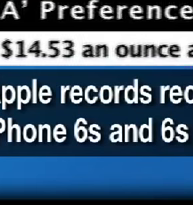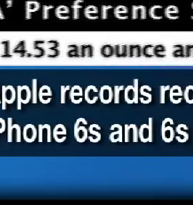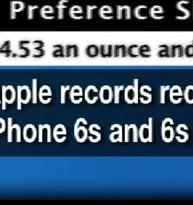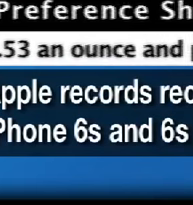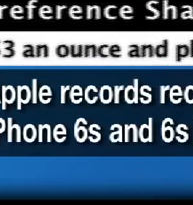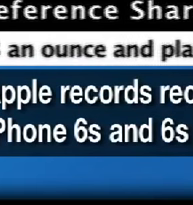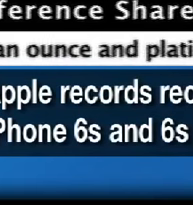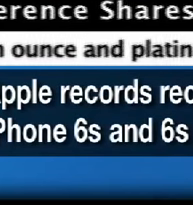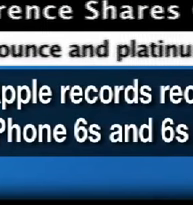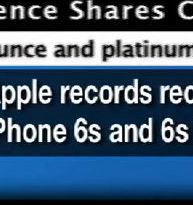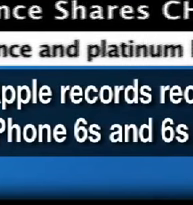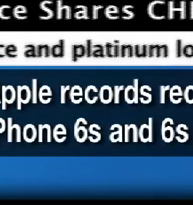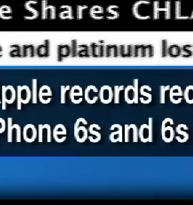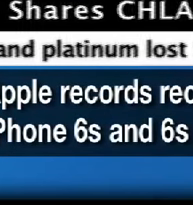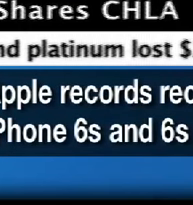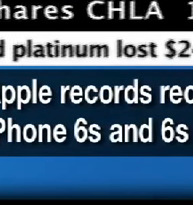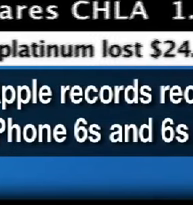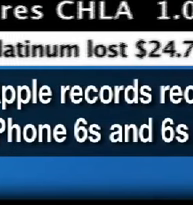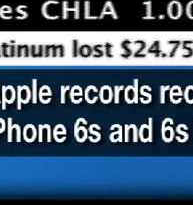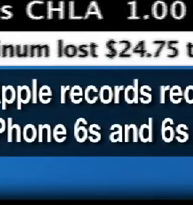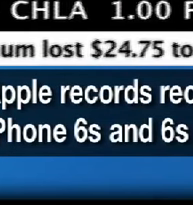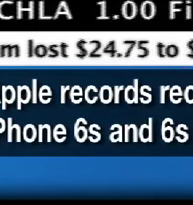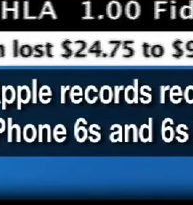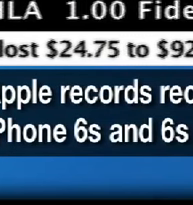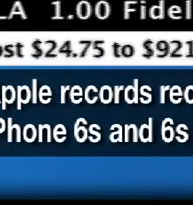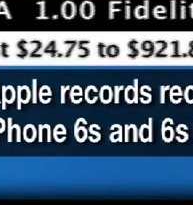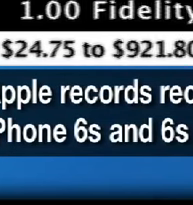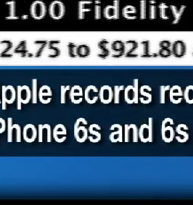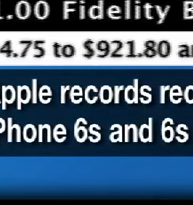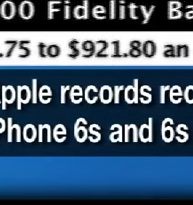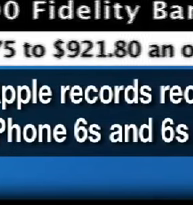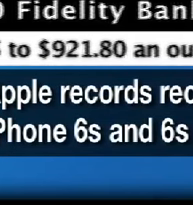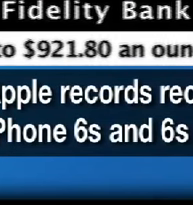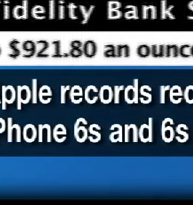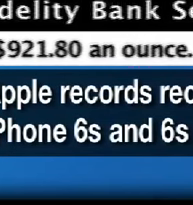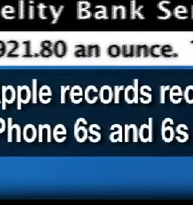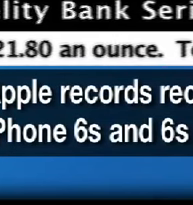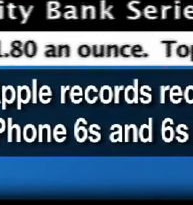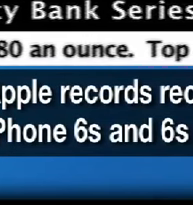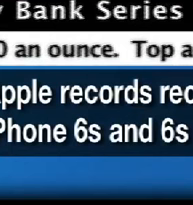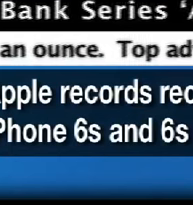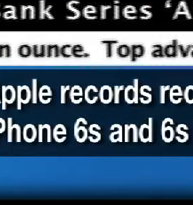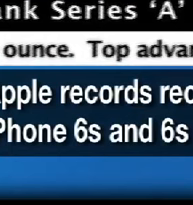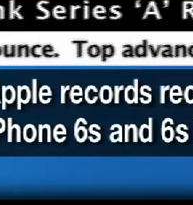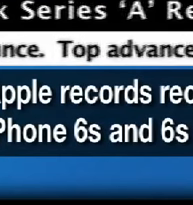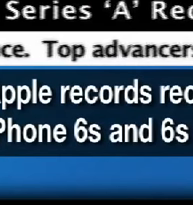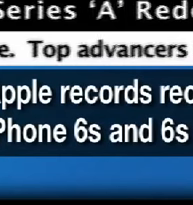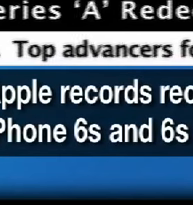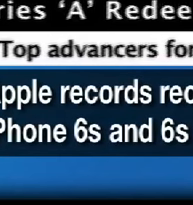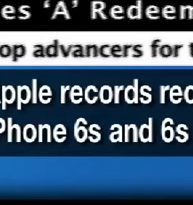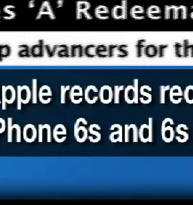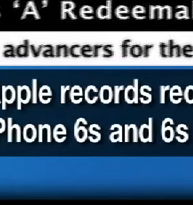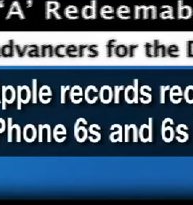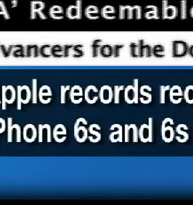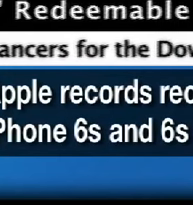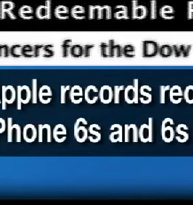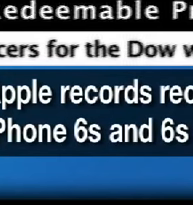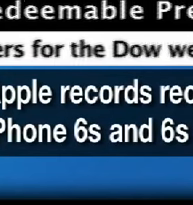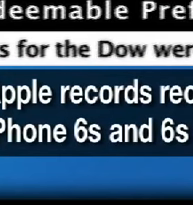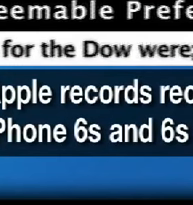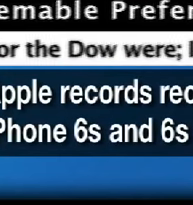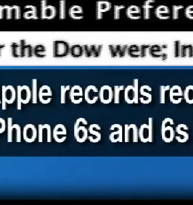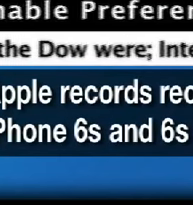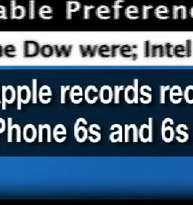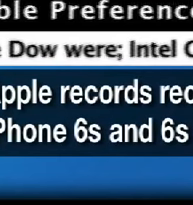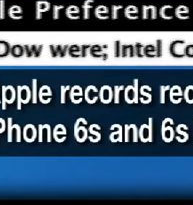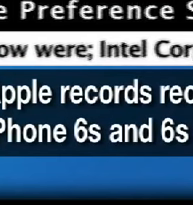and iPhone 6S Plus. This during the first weekend the new devices became available in 12 markets. Reuters is reporting that a